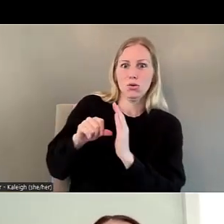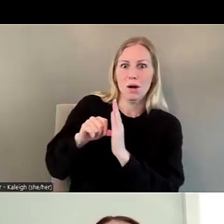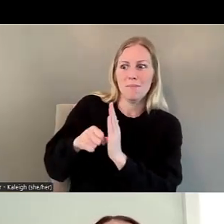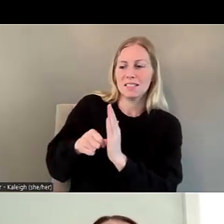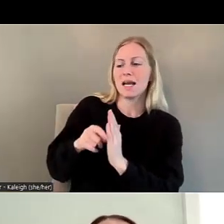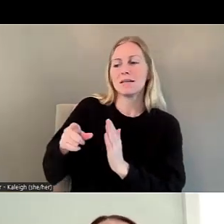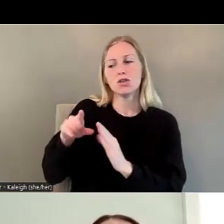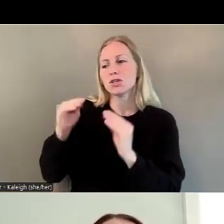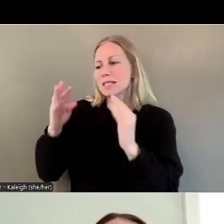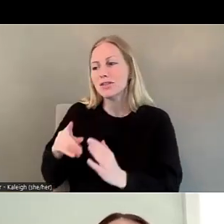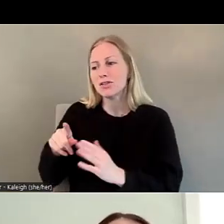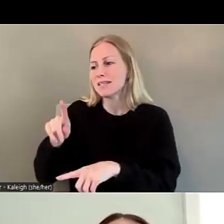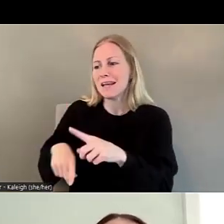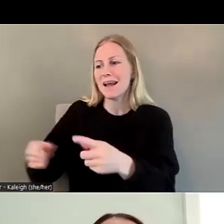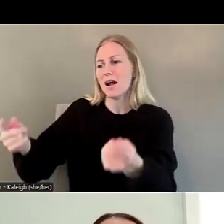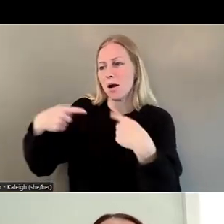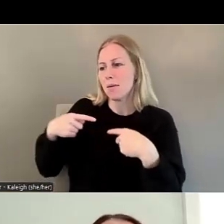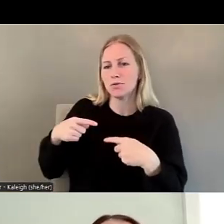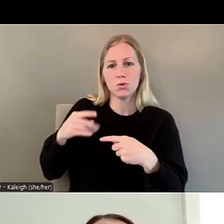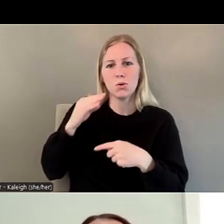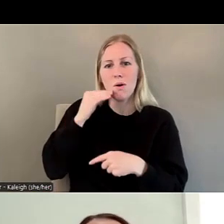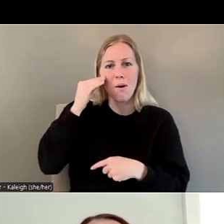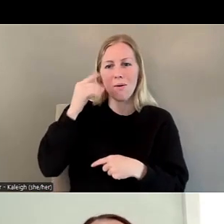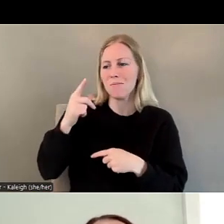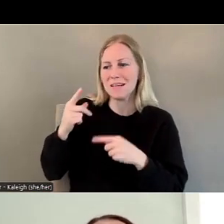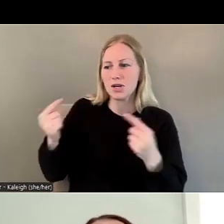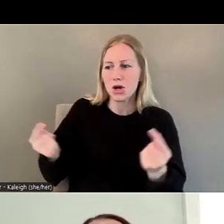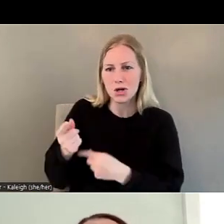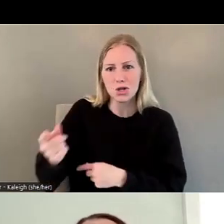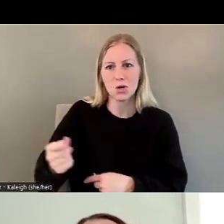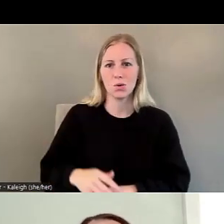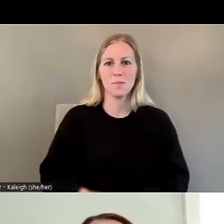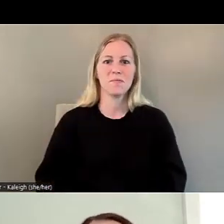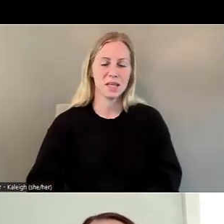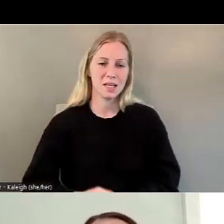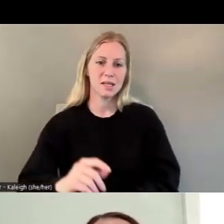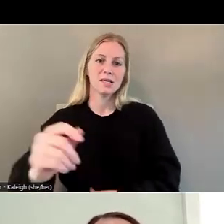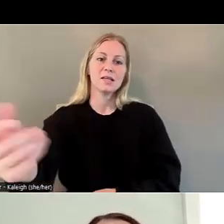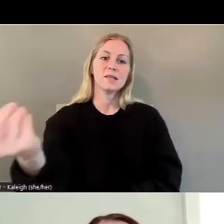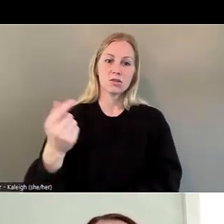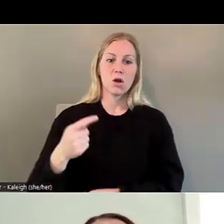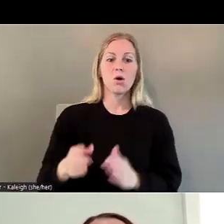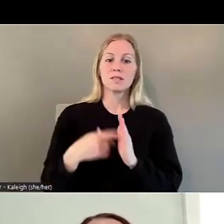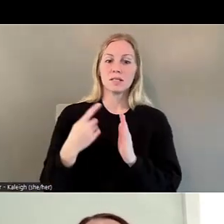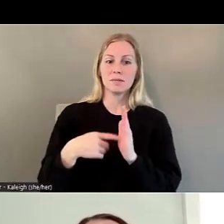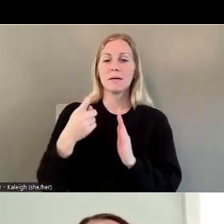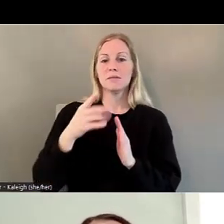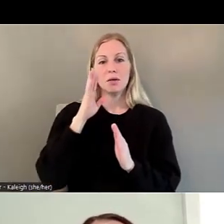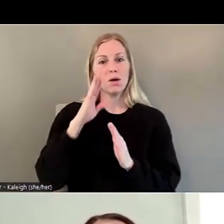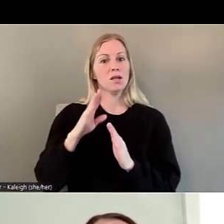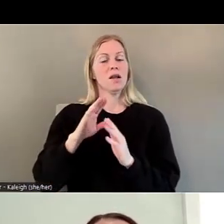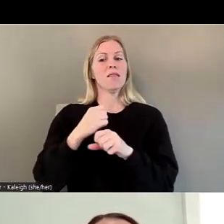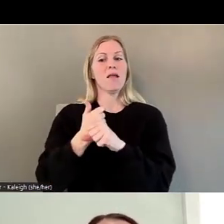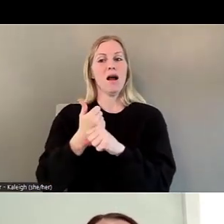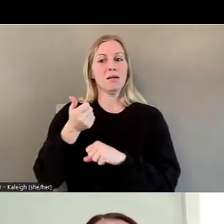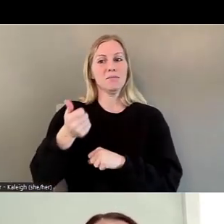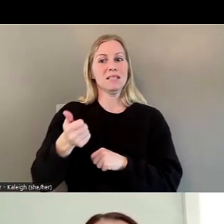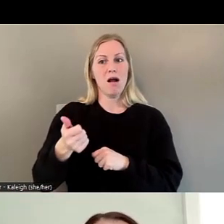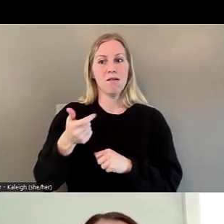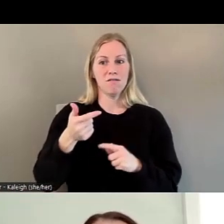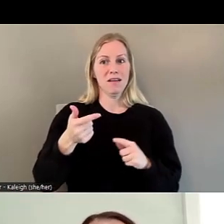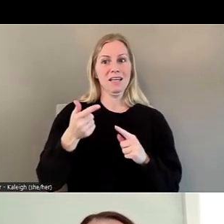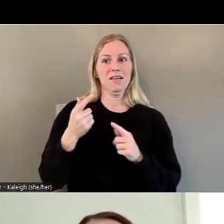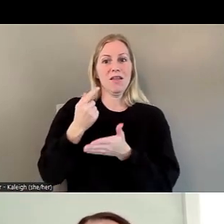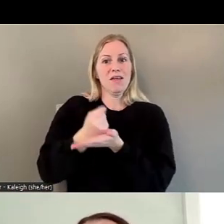therapy sessions, Cole's psychologist would note Cole locking himself in the therapy dog's crate because he was a bad boy. He would then lock the